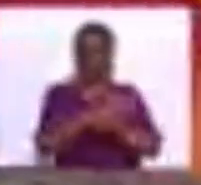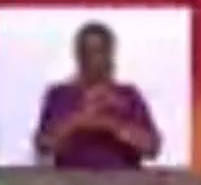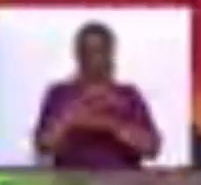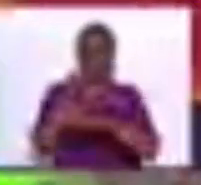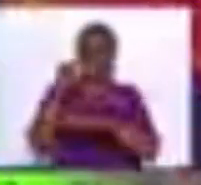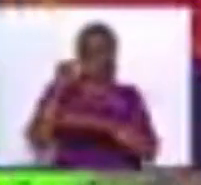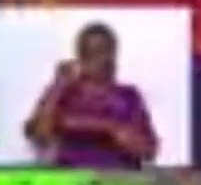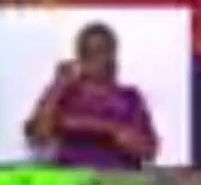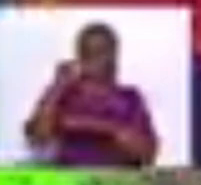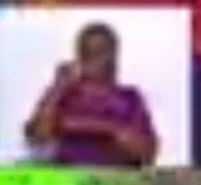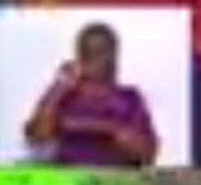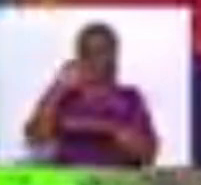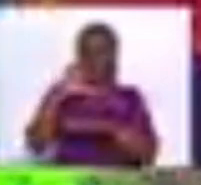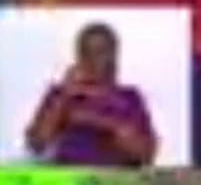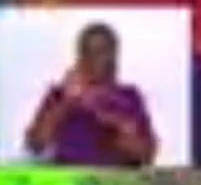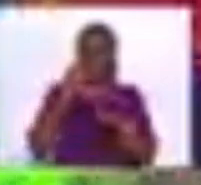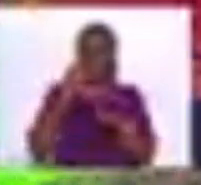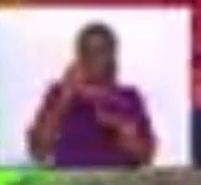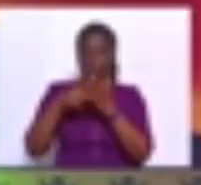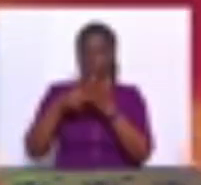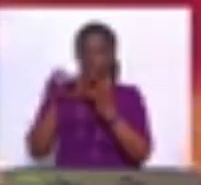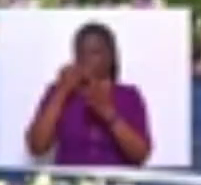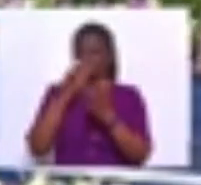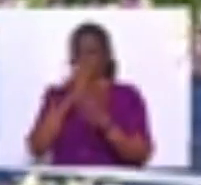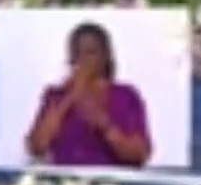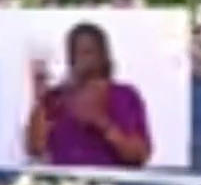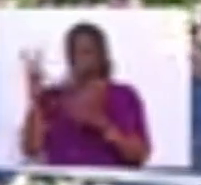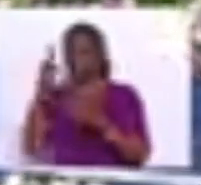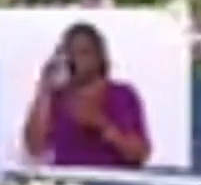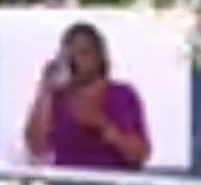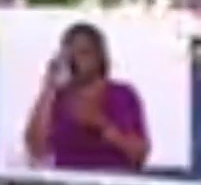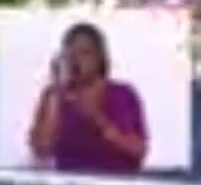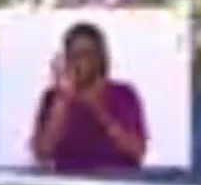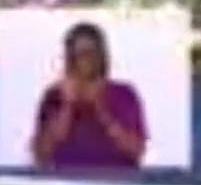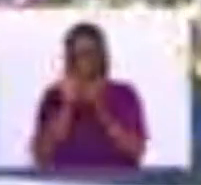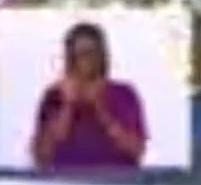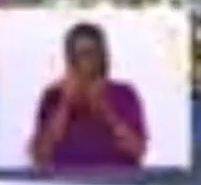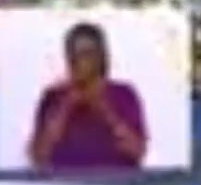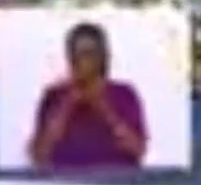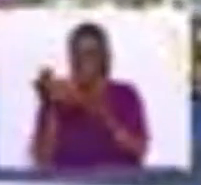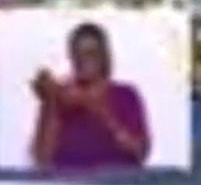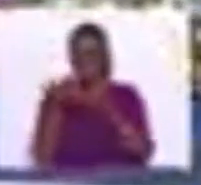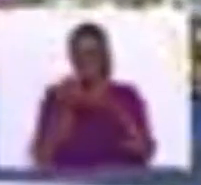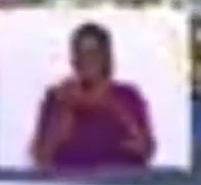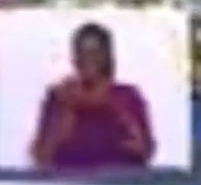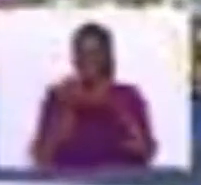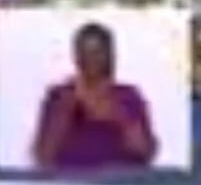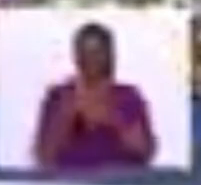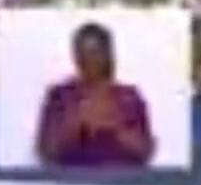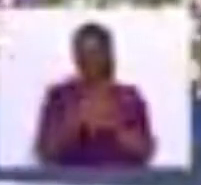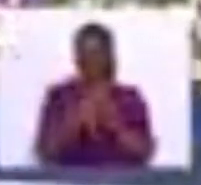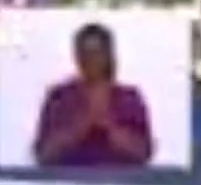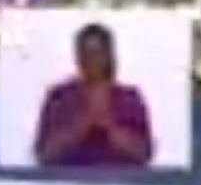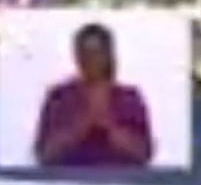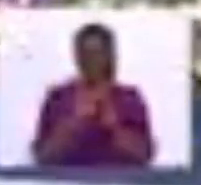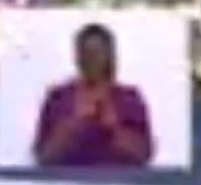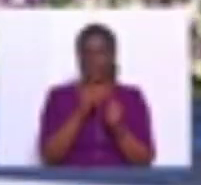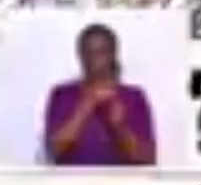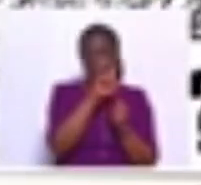we eat in the West, you'll know exactly why. Here's a question for you. Is this